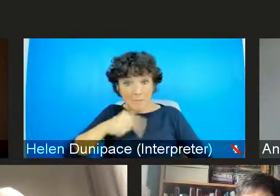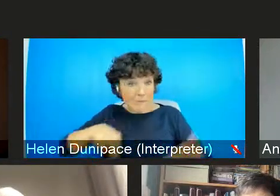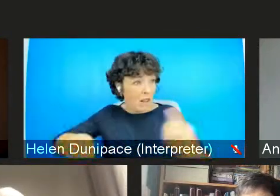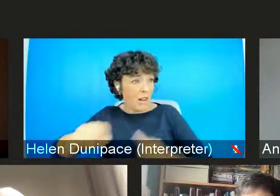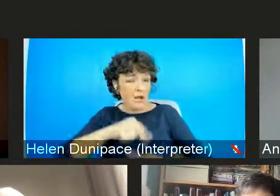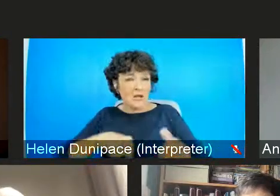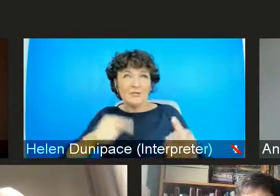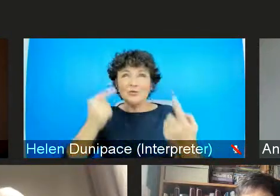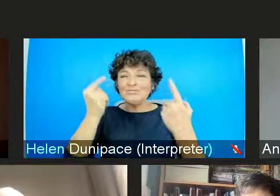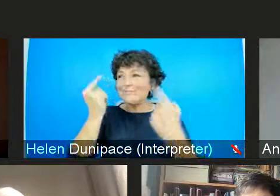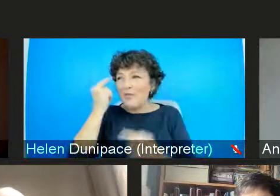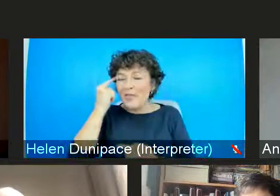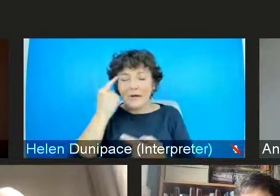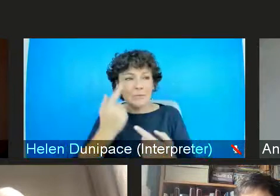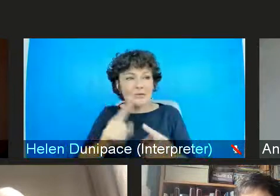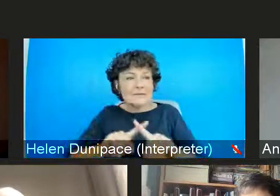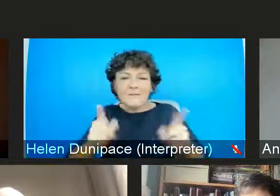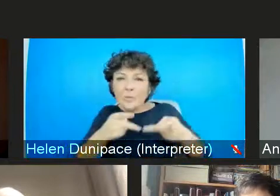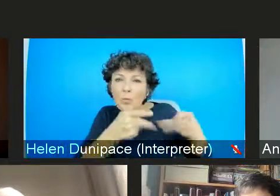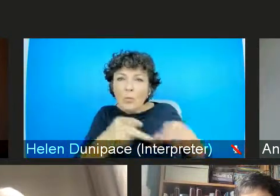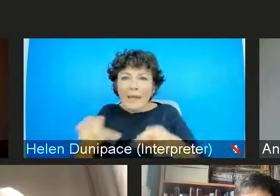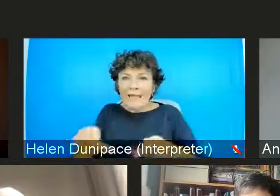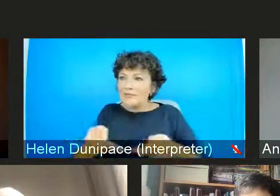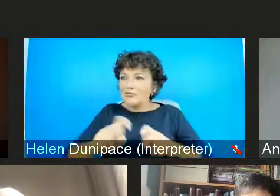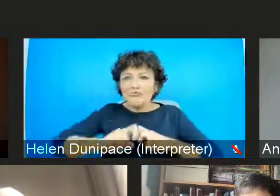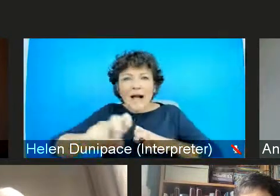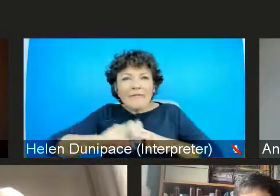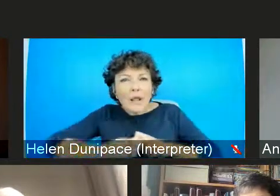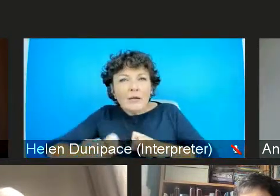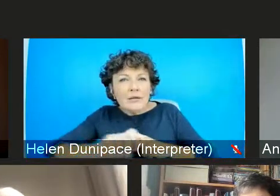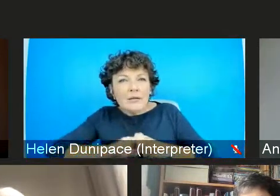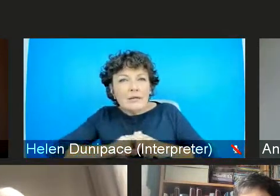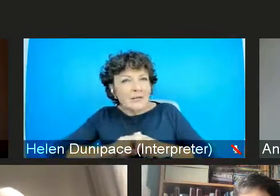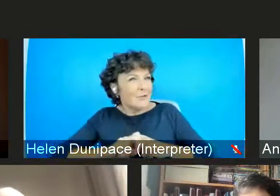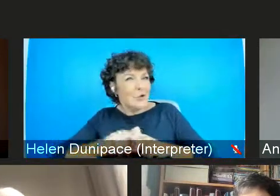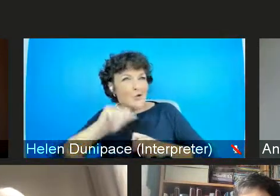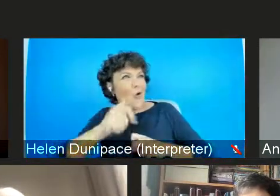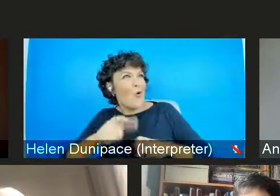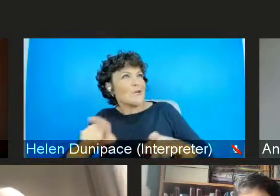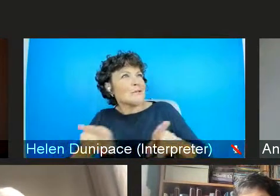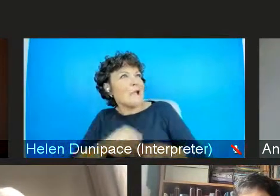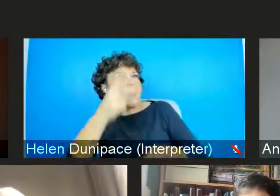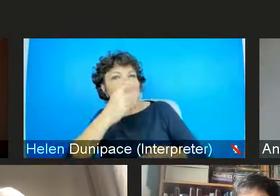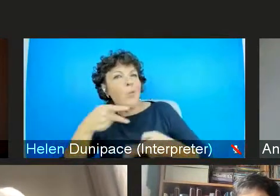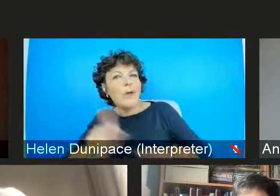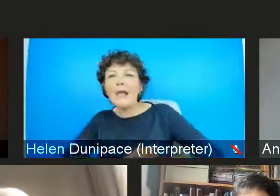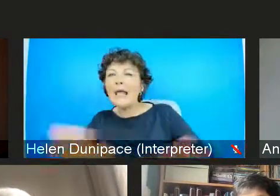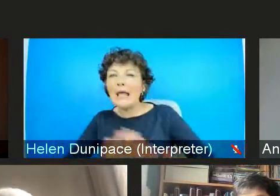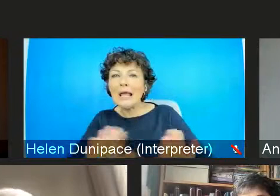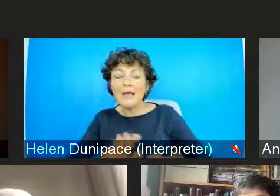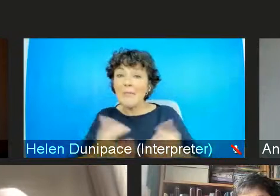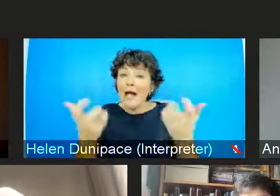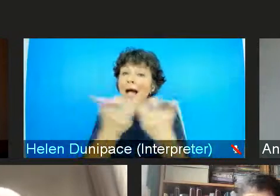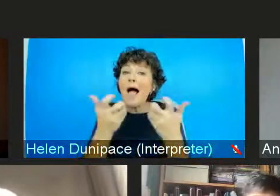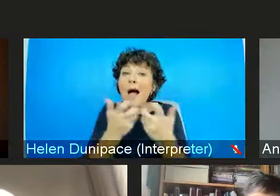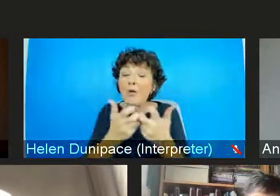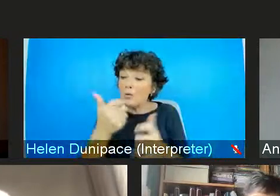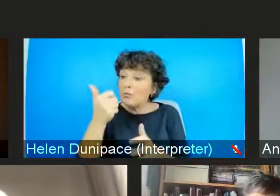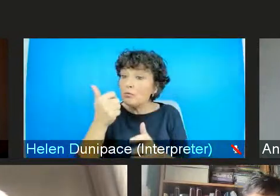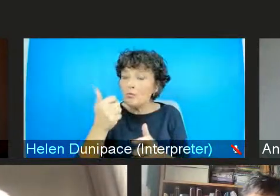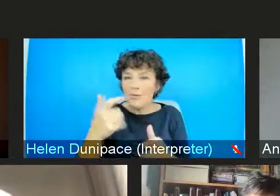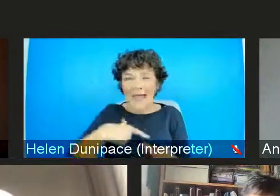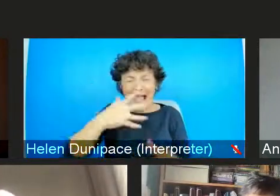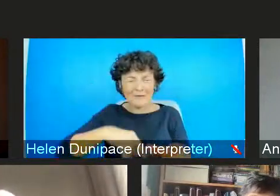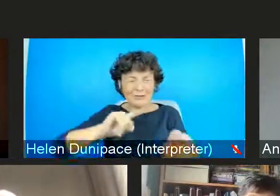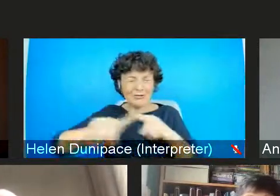choosing new modes of transport. So, you know, some of the things that we need to do, obviously, to get to that space is we need to make sure the infrastructure is